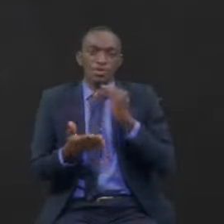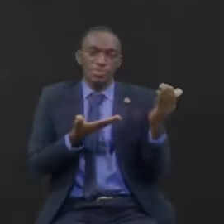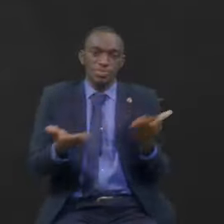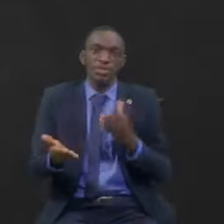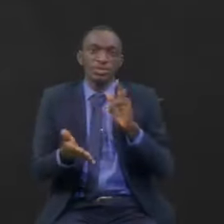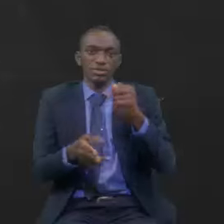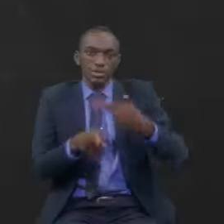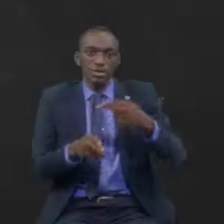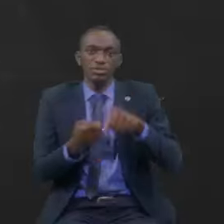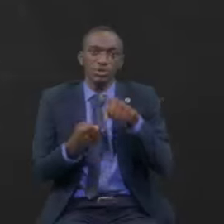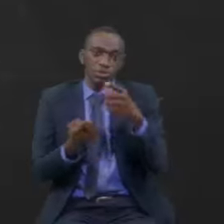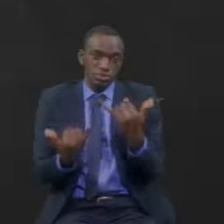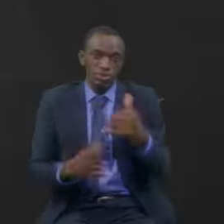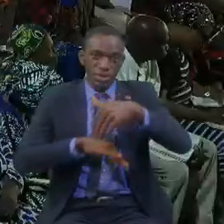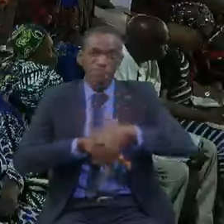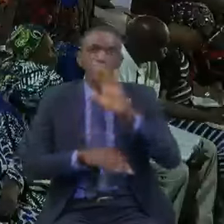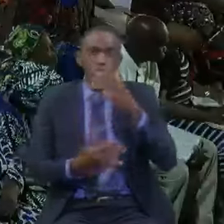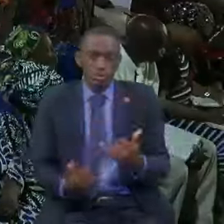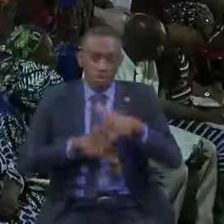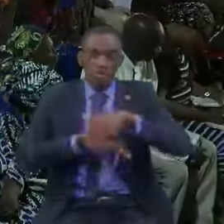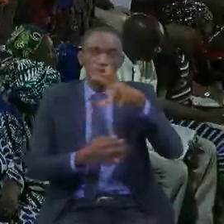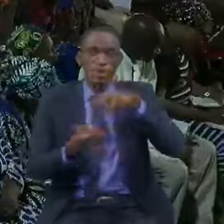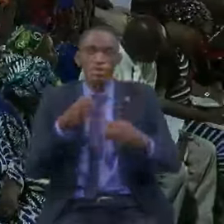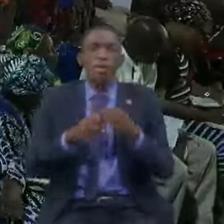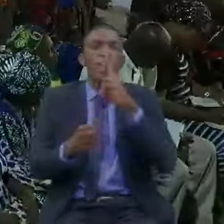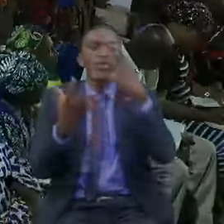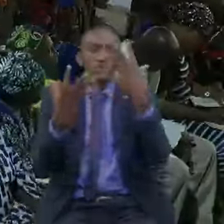your problems are solved.